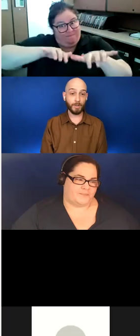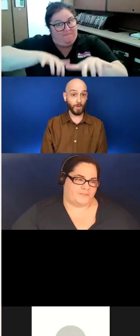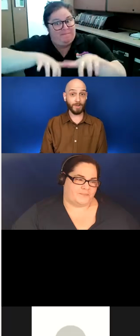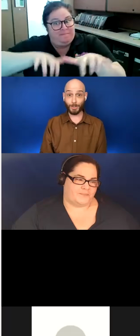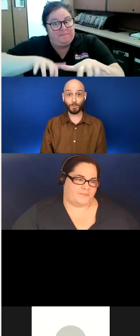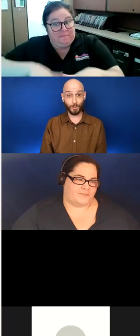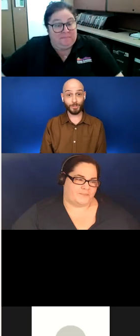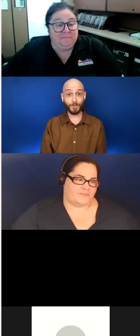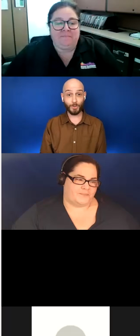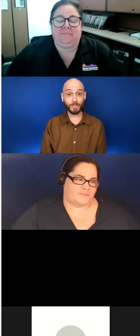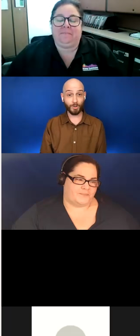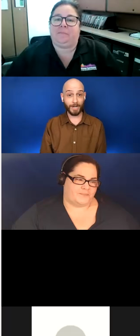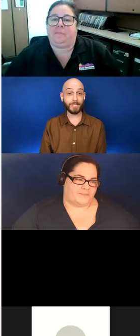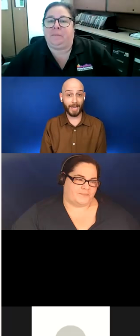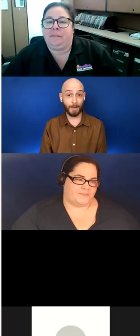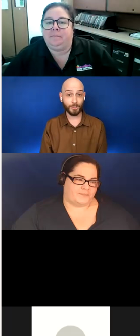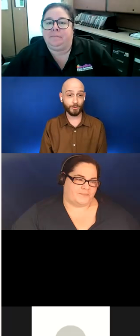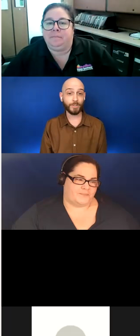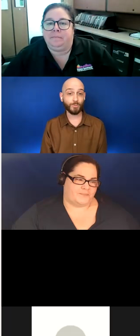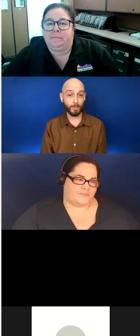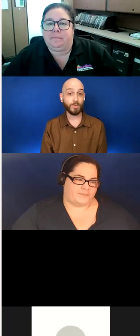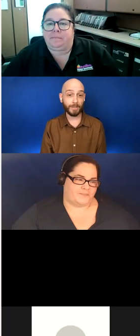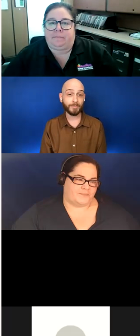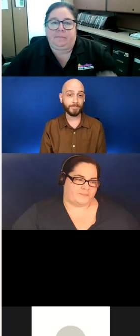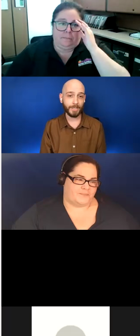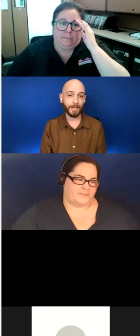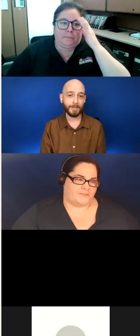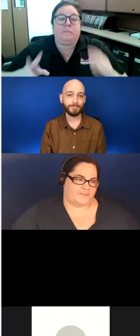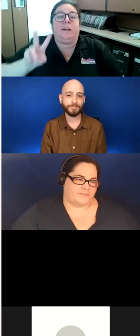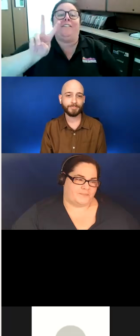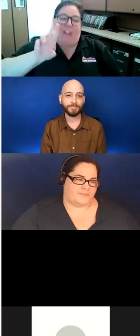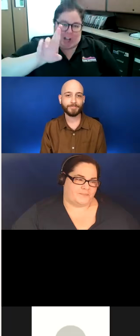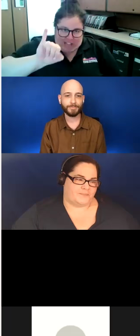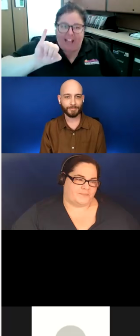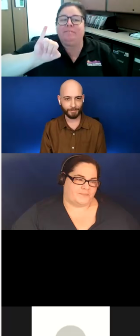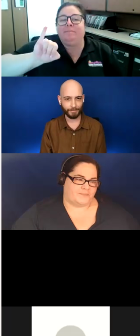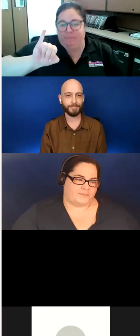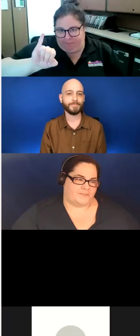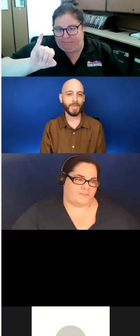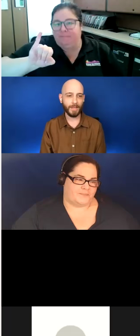ASR. We have an actual person who is providing these captions for us remotely today.